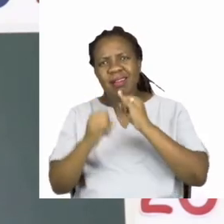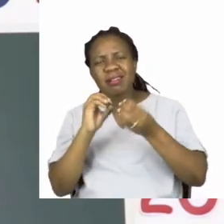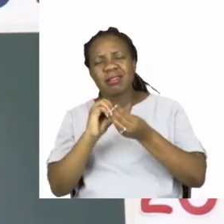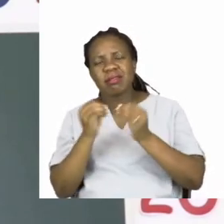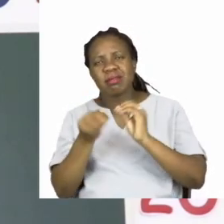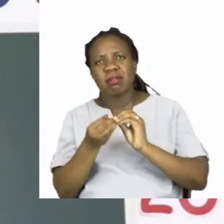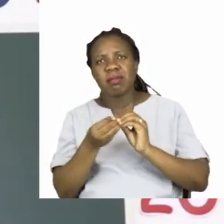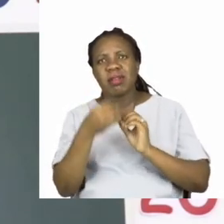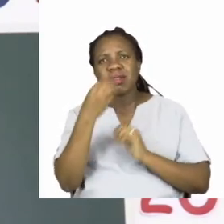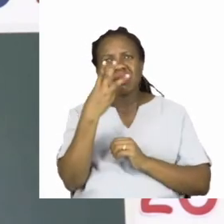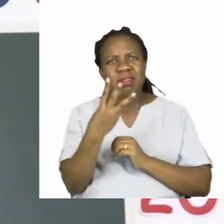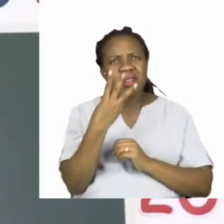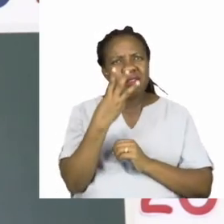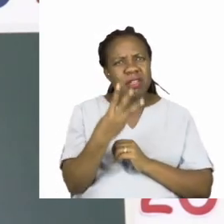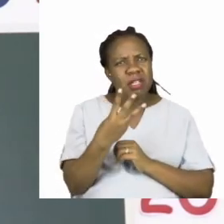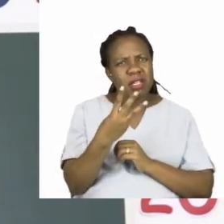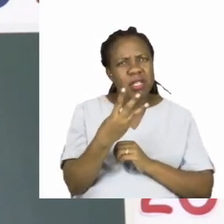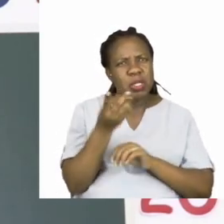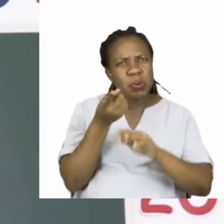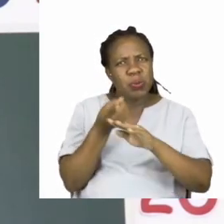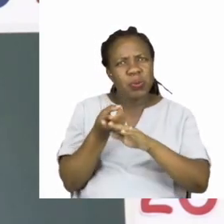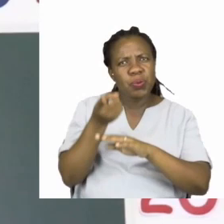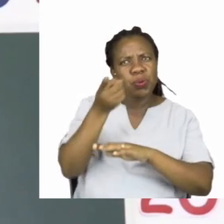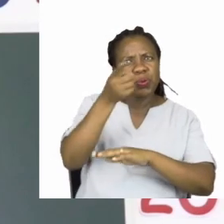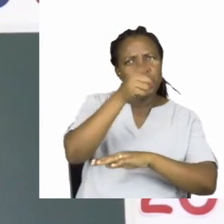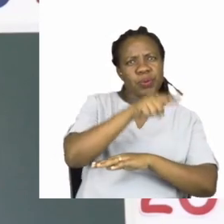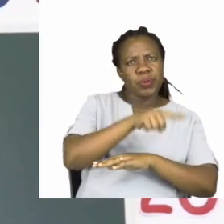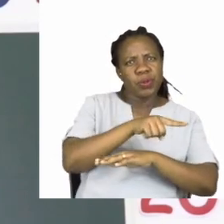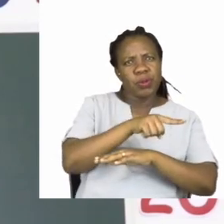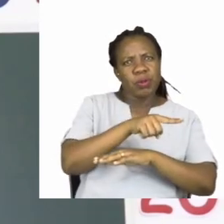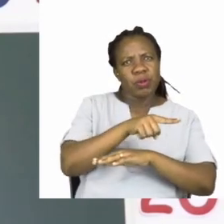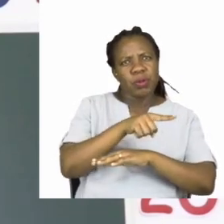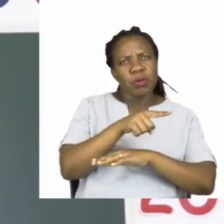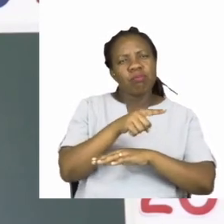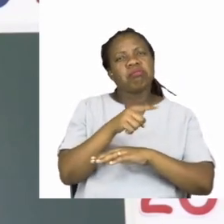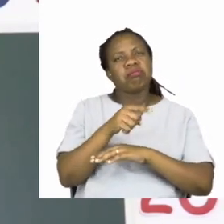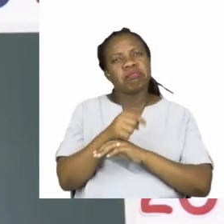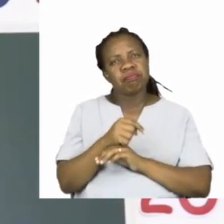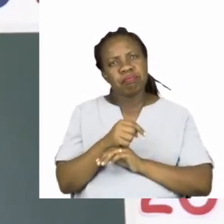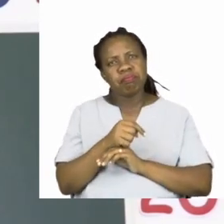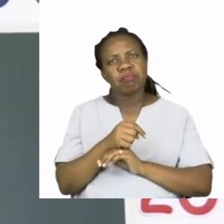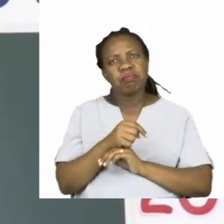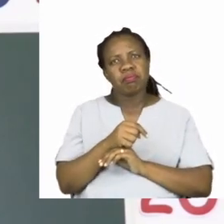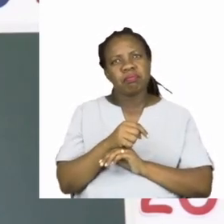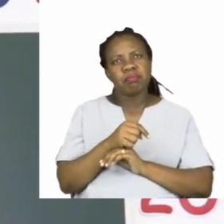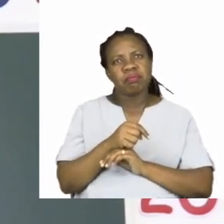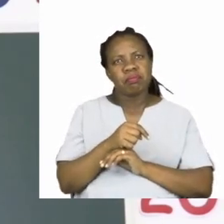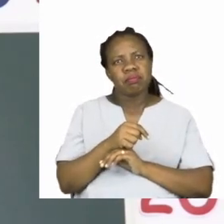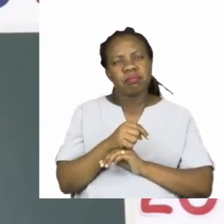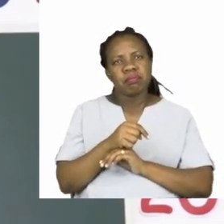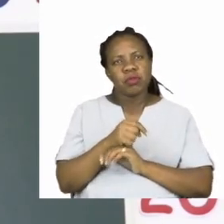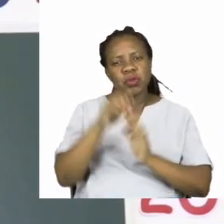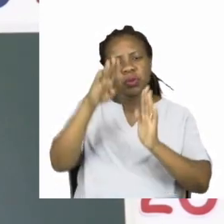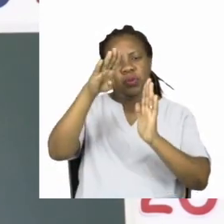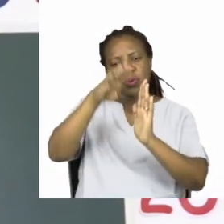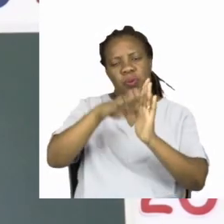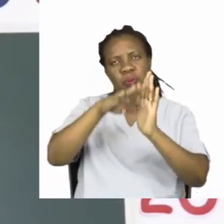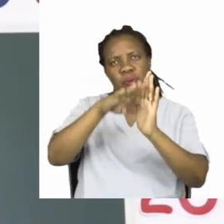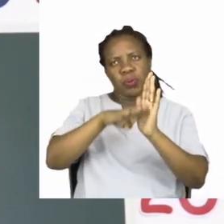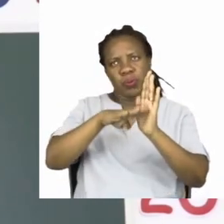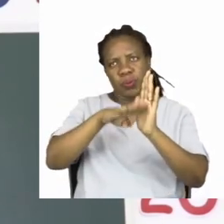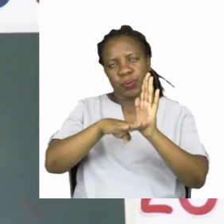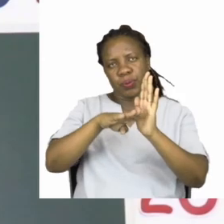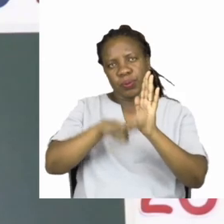and find 3. As you can see, 3 is rounding down back to